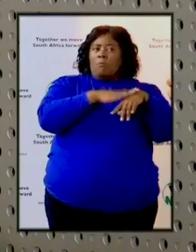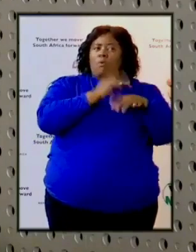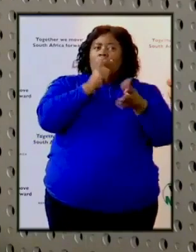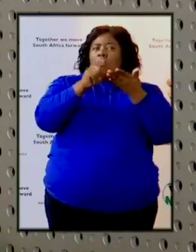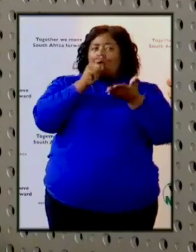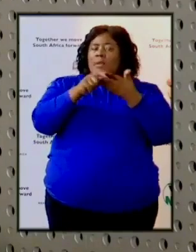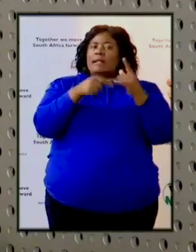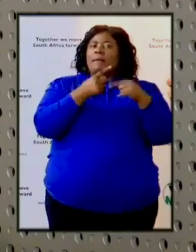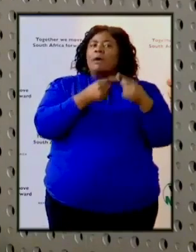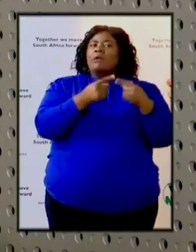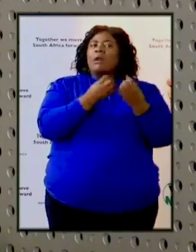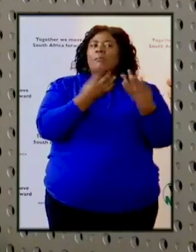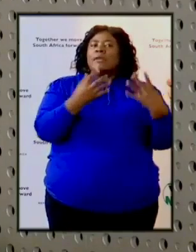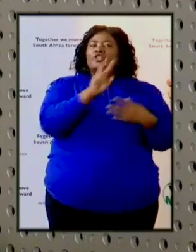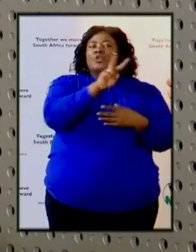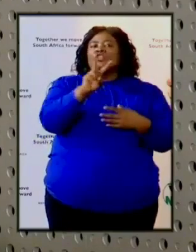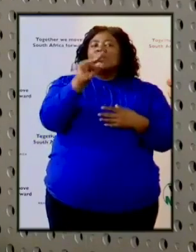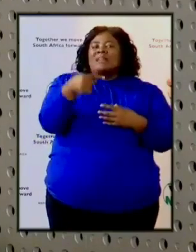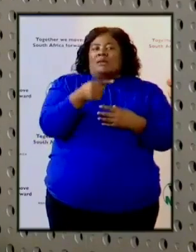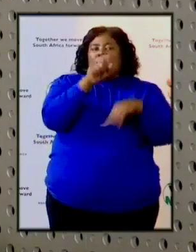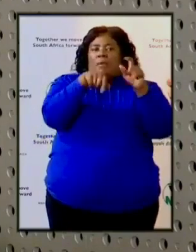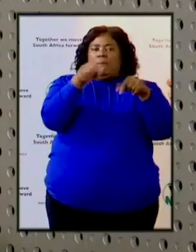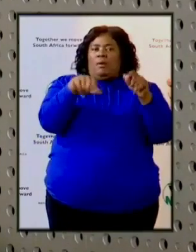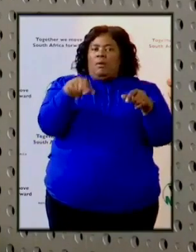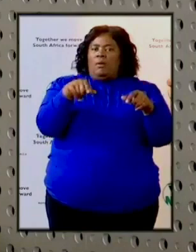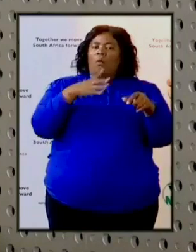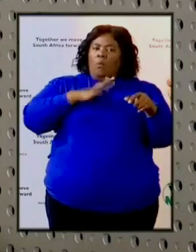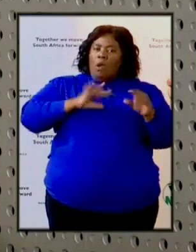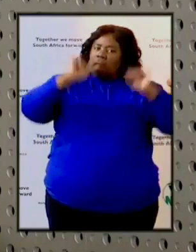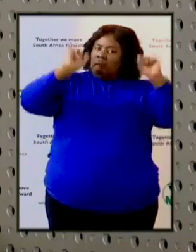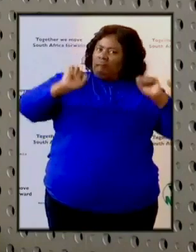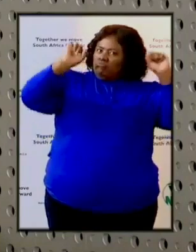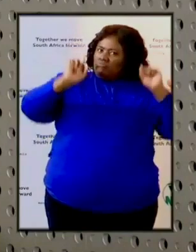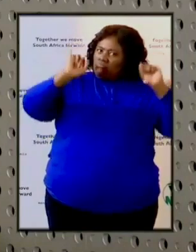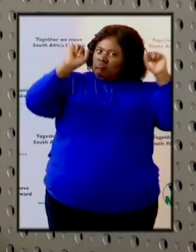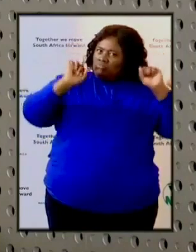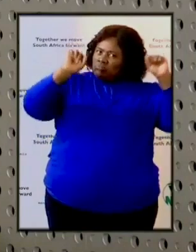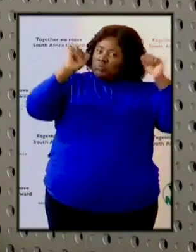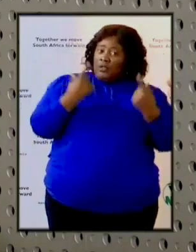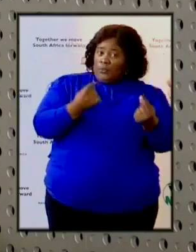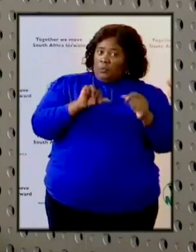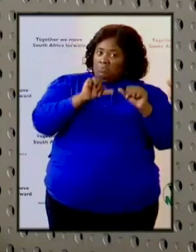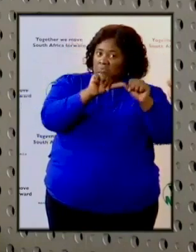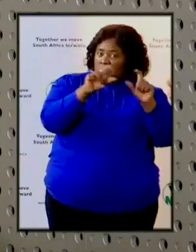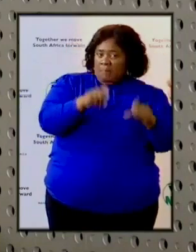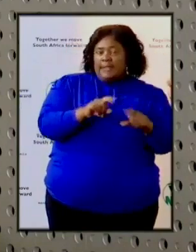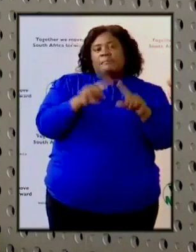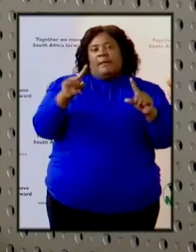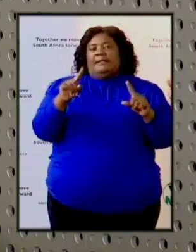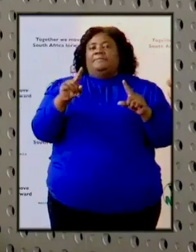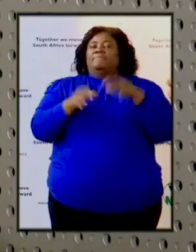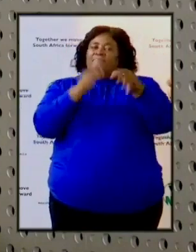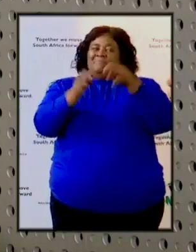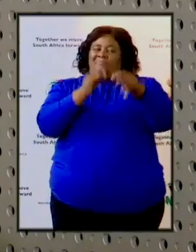Over 22,000 people wanted exercise. But I'll come back to what